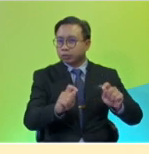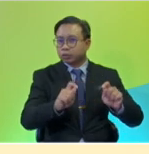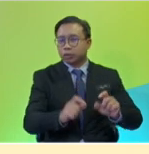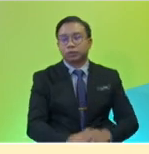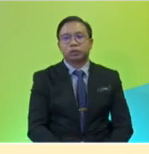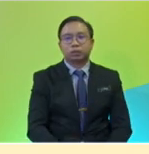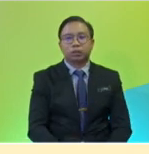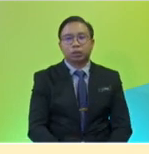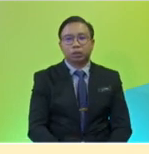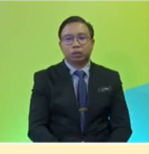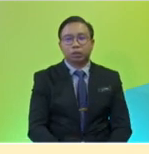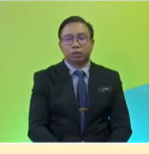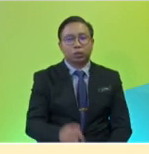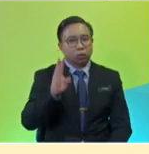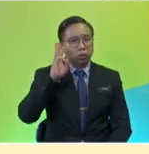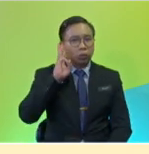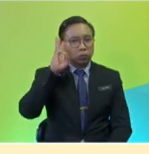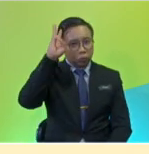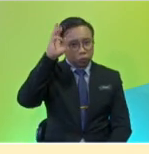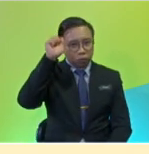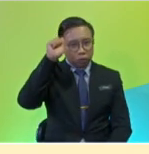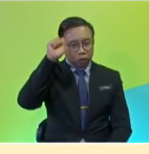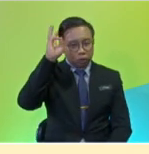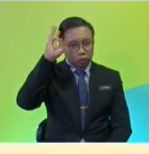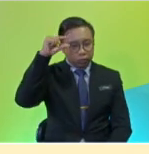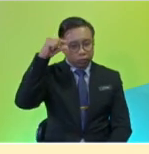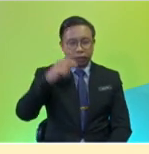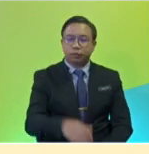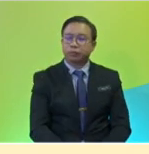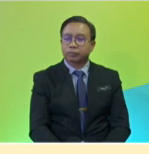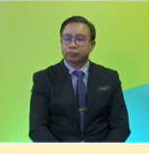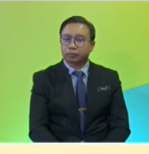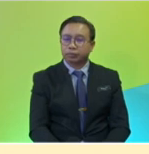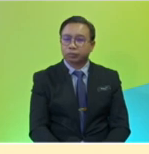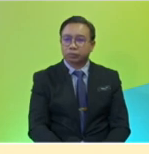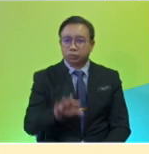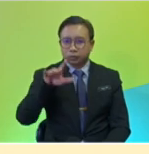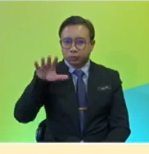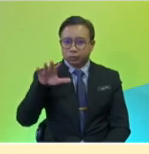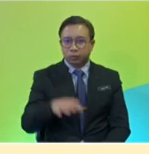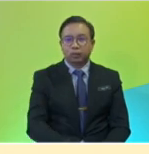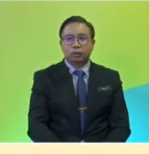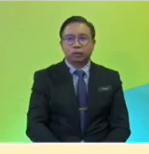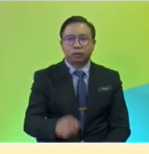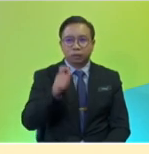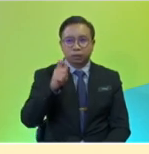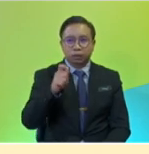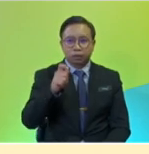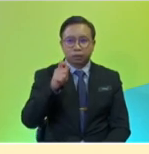there. Wafik. Okay, Wafik, please spell the correct spelling of this animal.